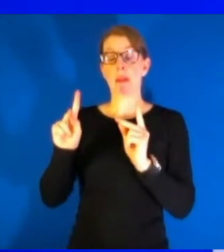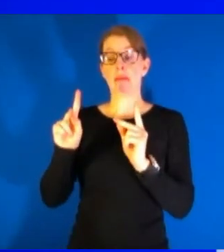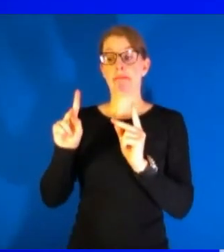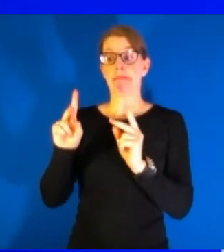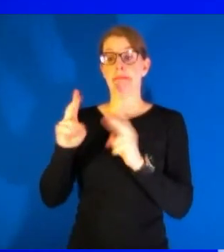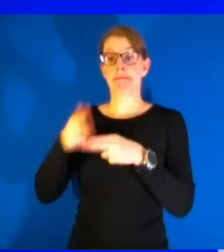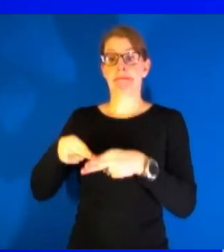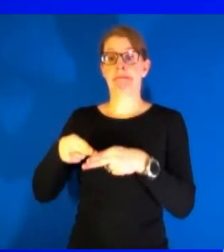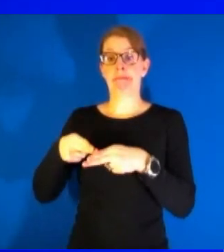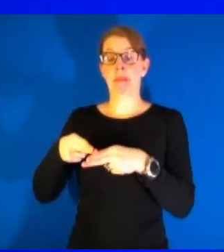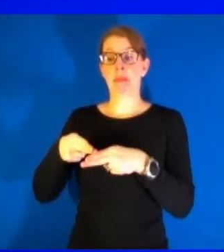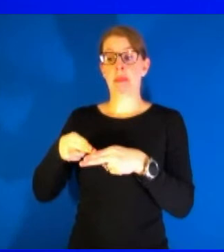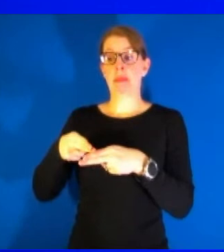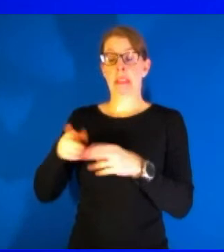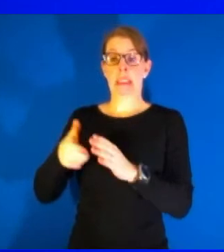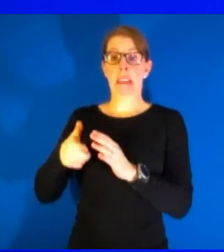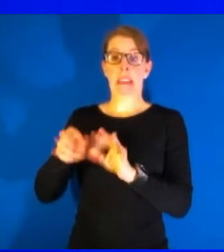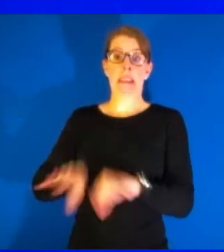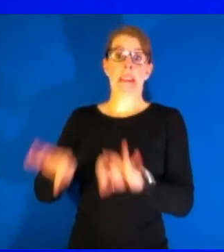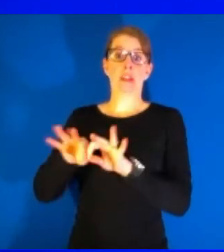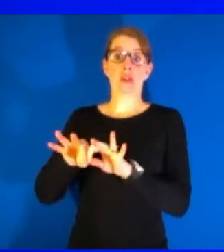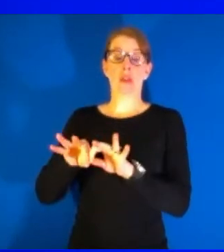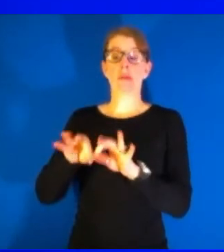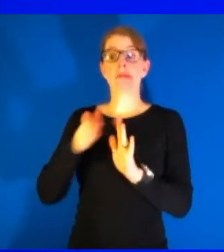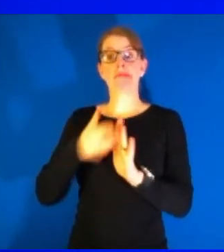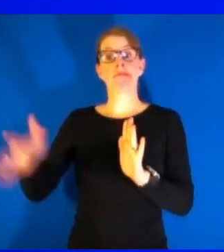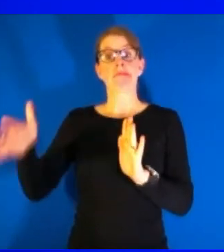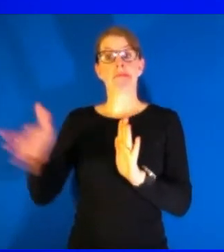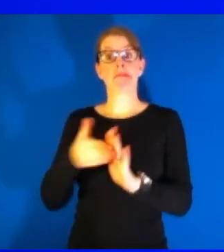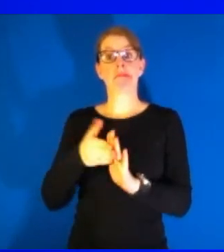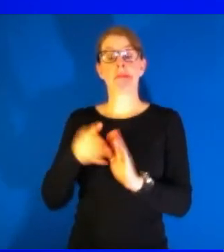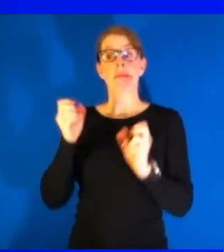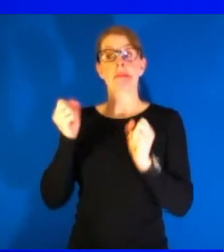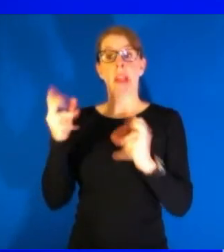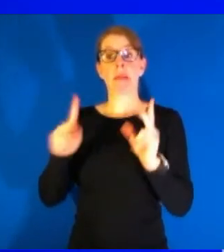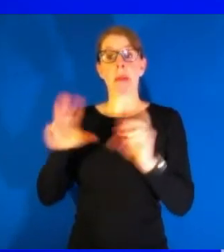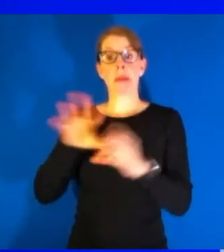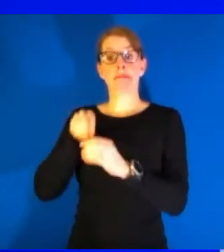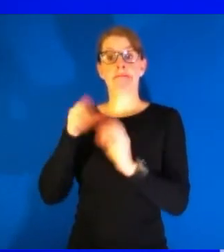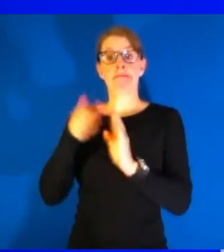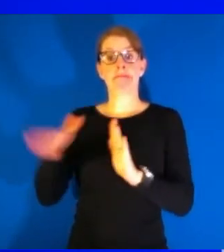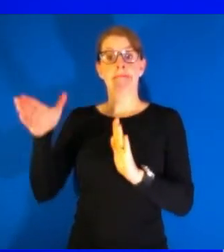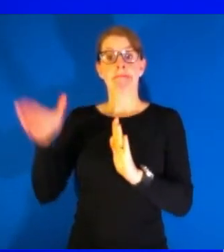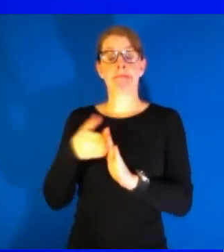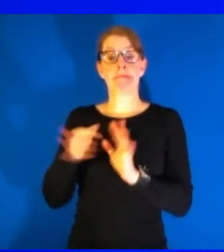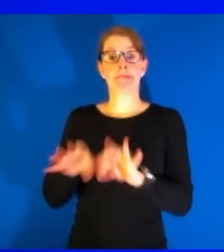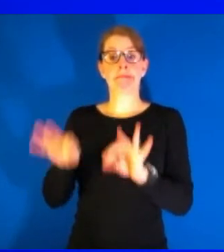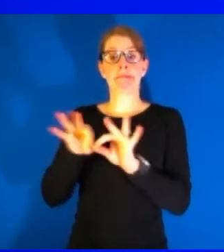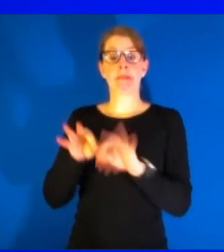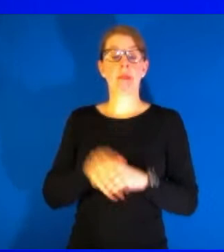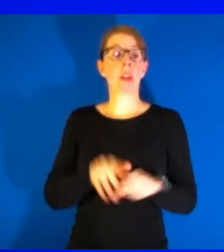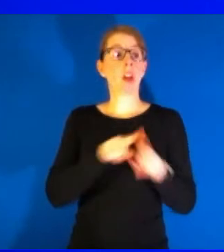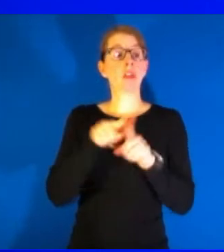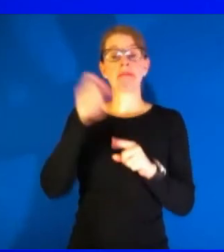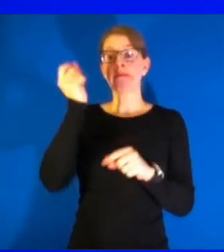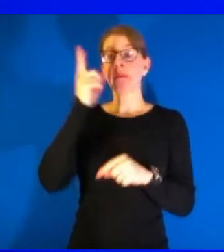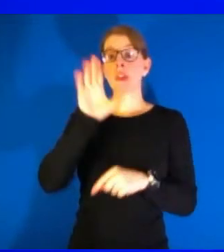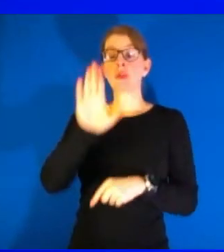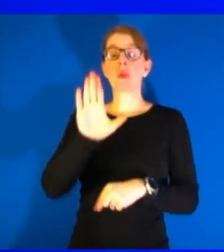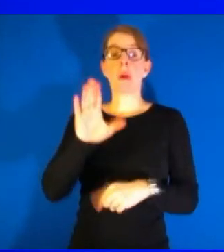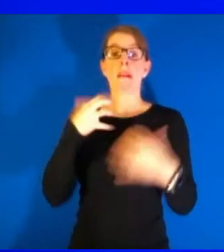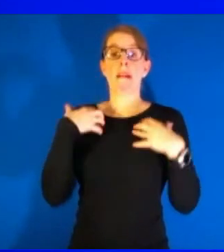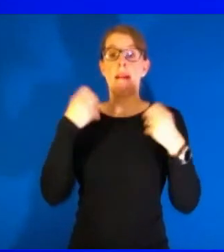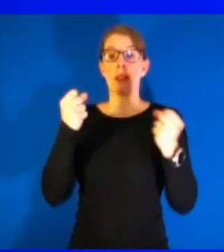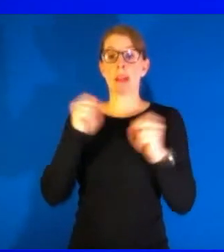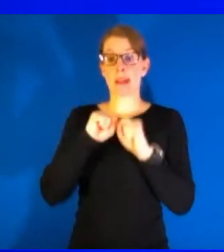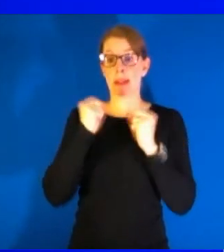broad spectrum there. So understand what you do, what happens if you get sick. Also understand your health situation. Are you up to date,